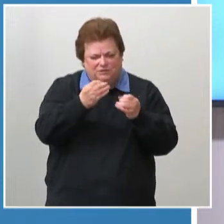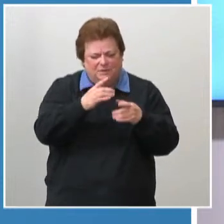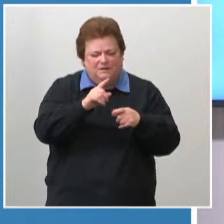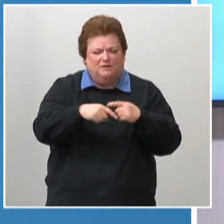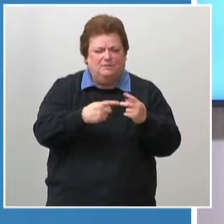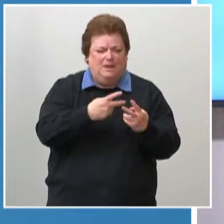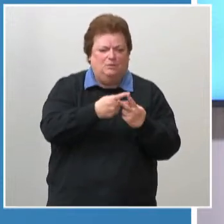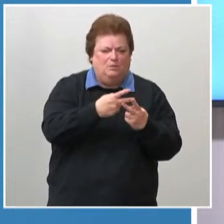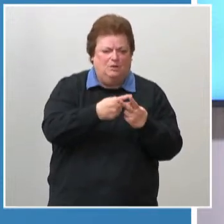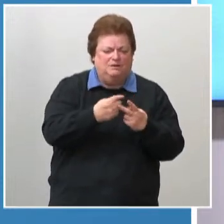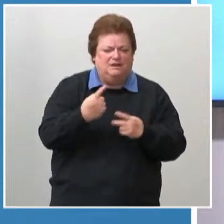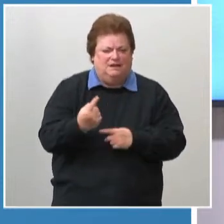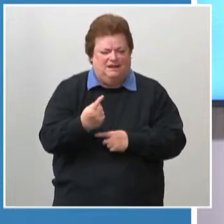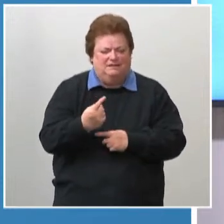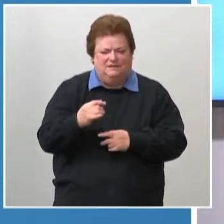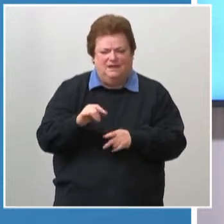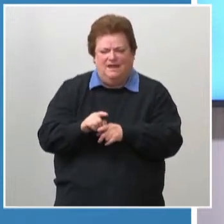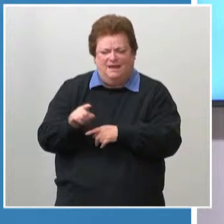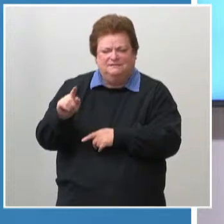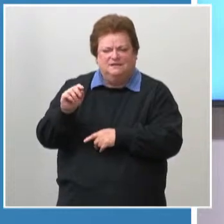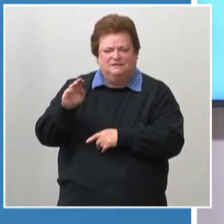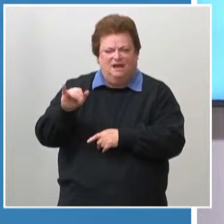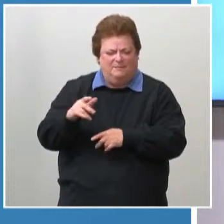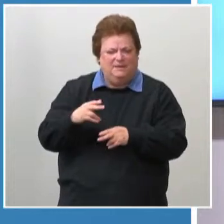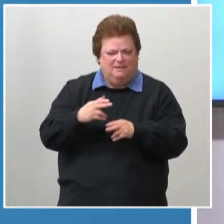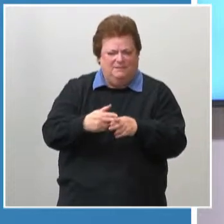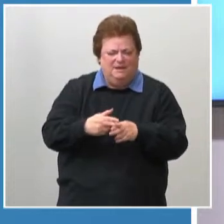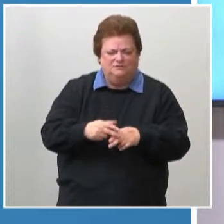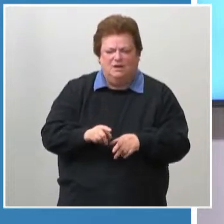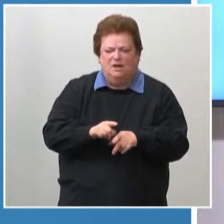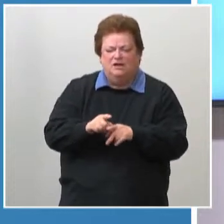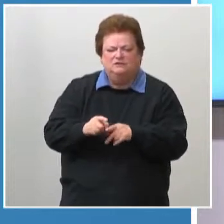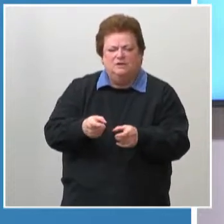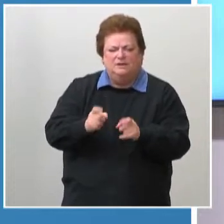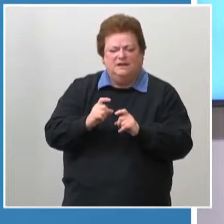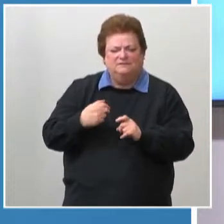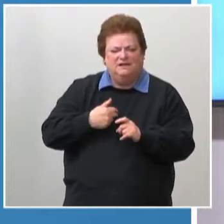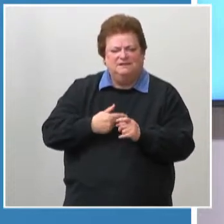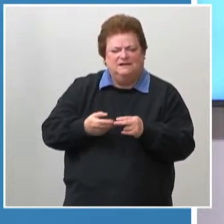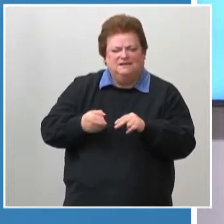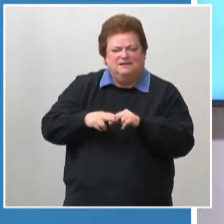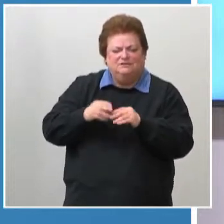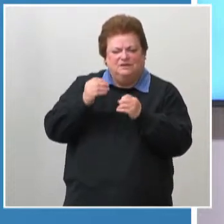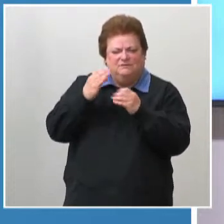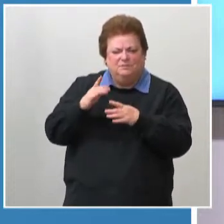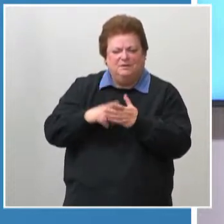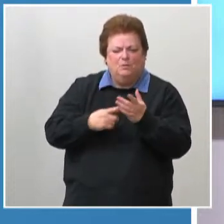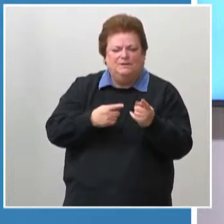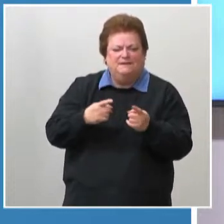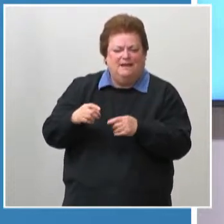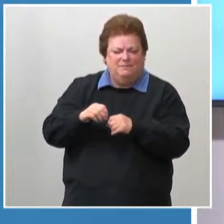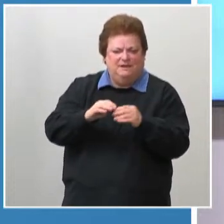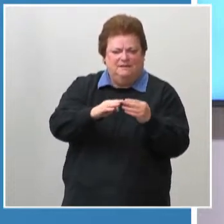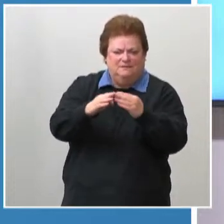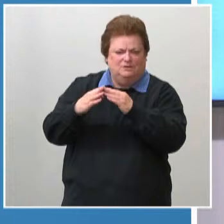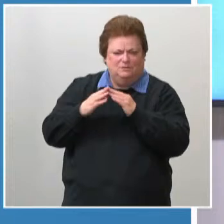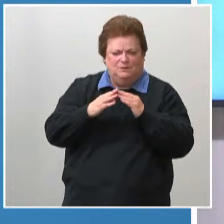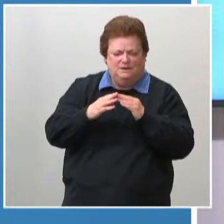and isolation, as Tommy mentioned. It also provides additional information about what's happening in our